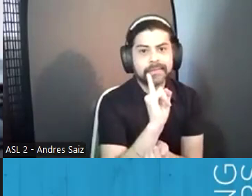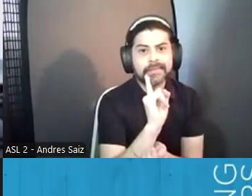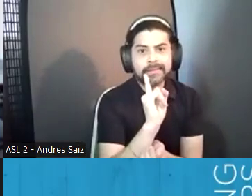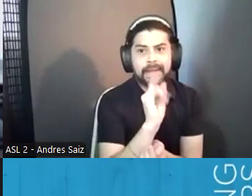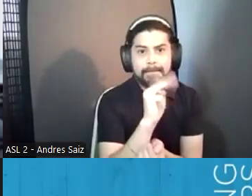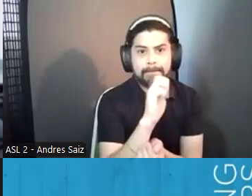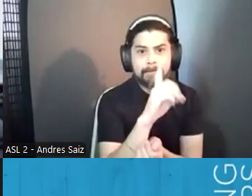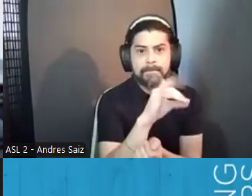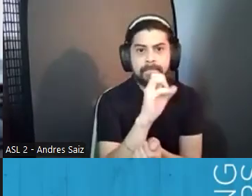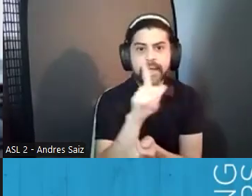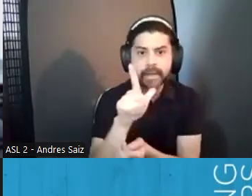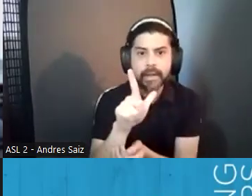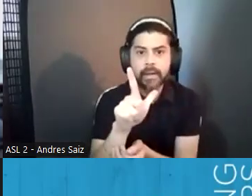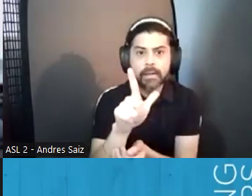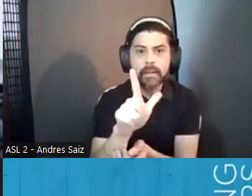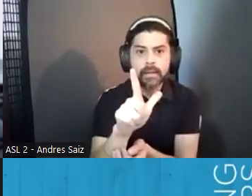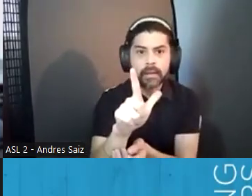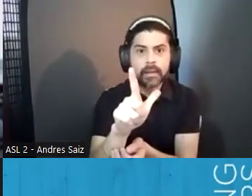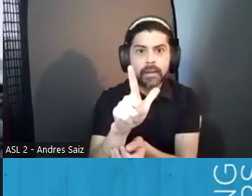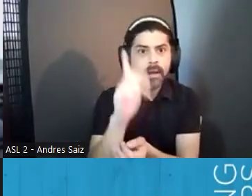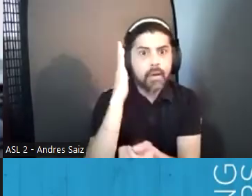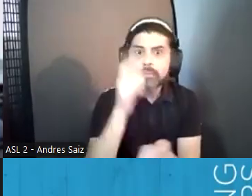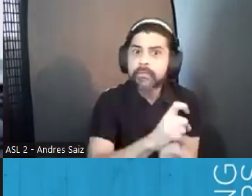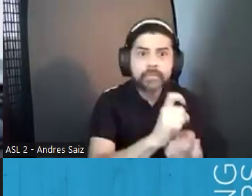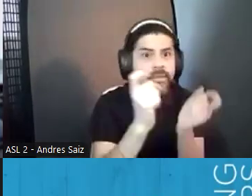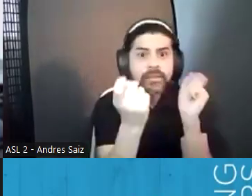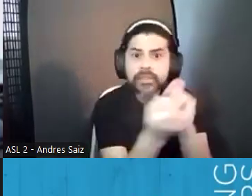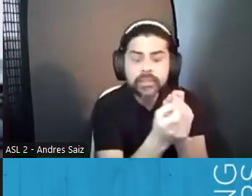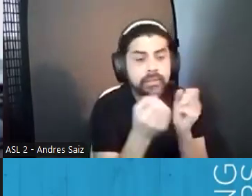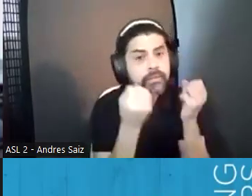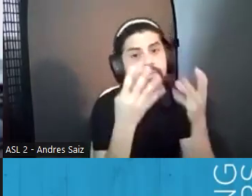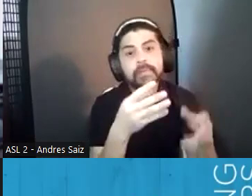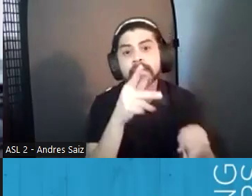huge change for so many people and their families,